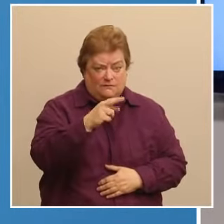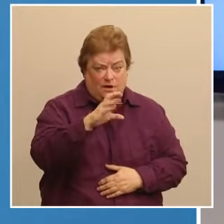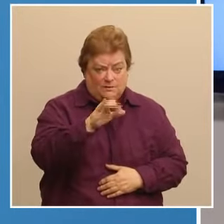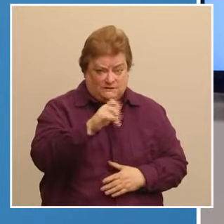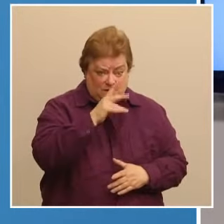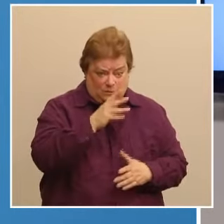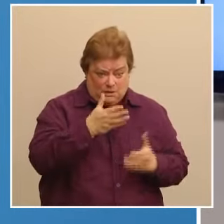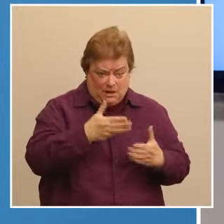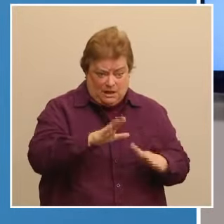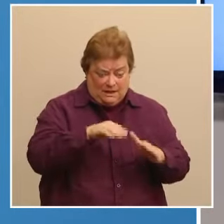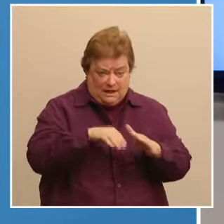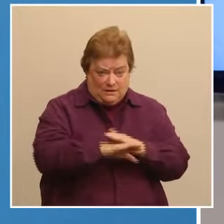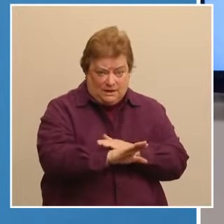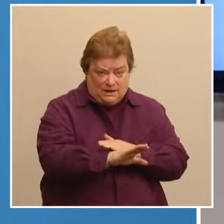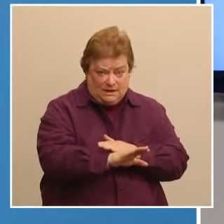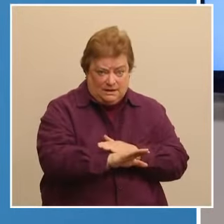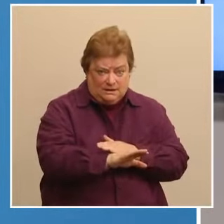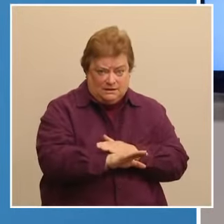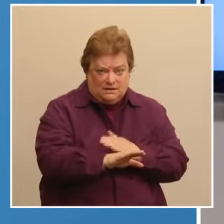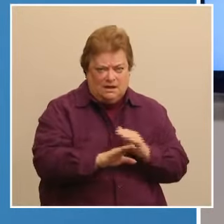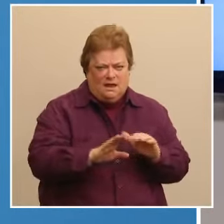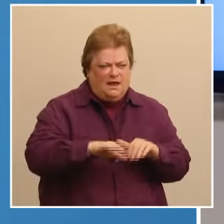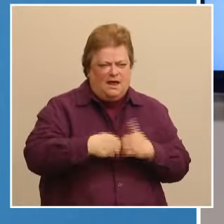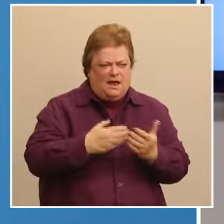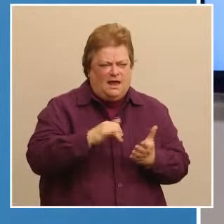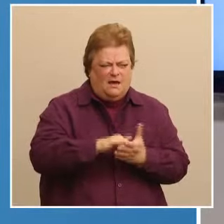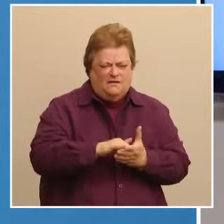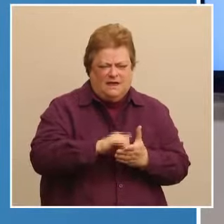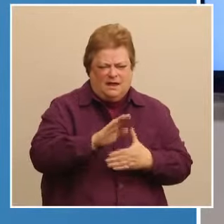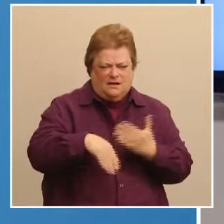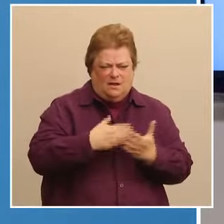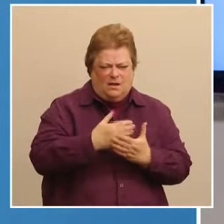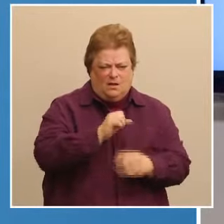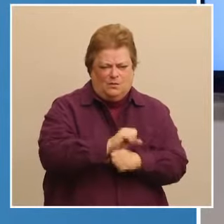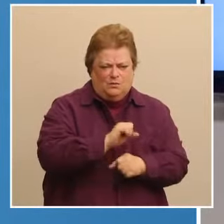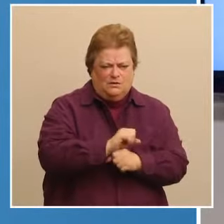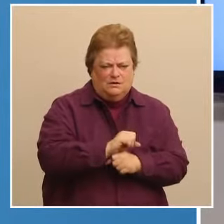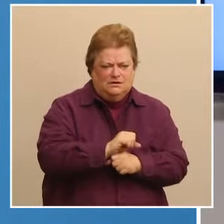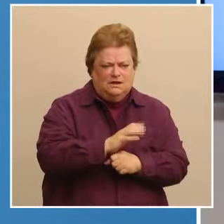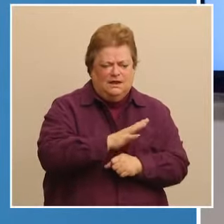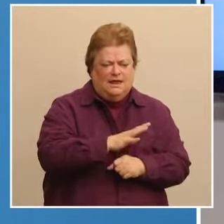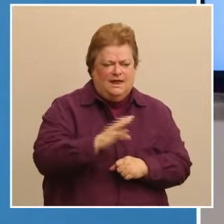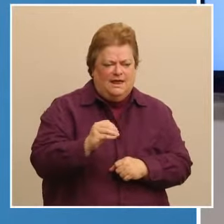Or I guess, how does all that stuff work? And